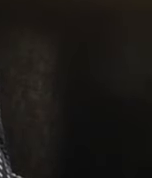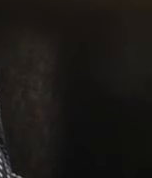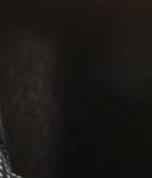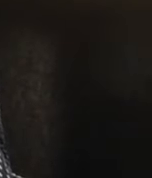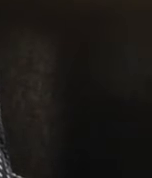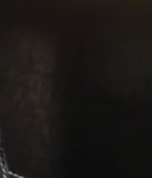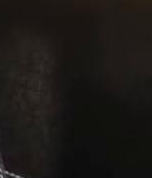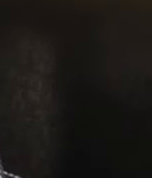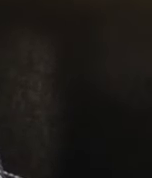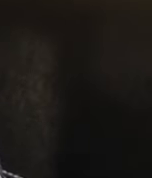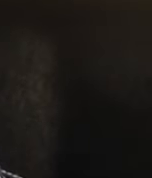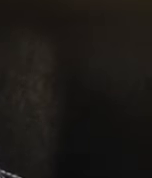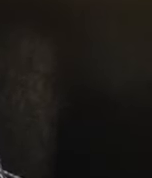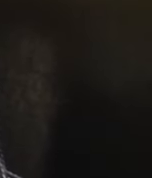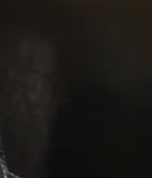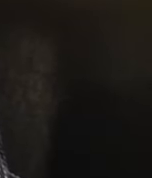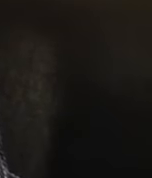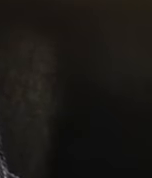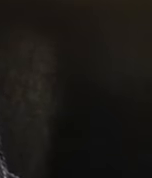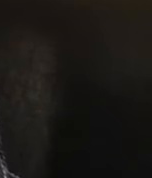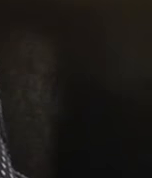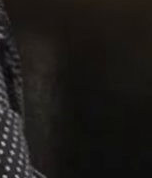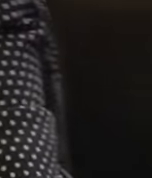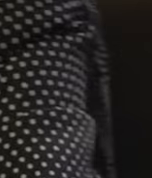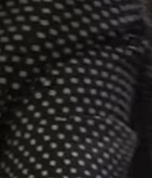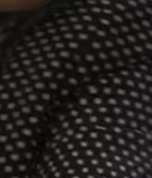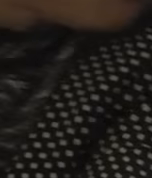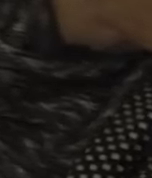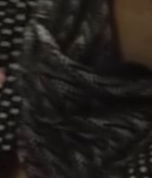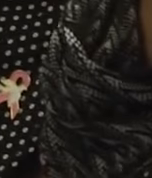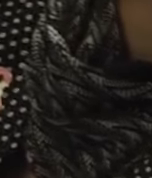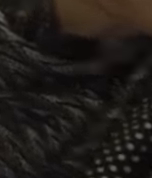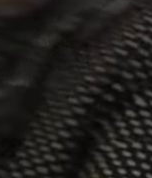And each side would be granted